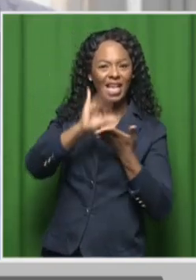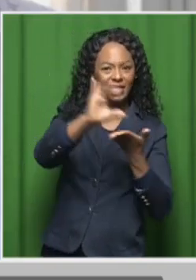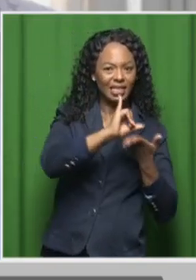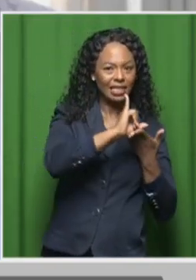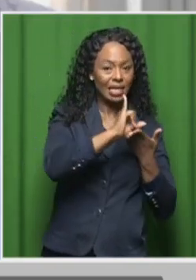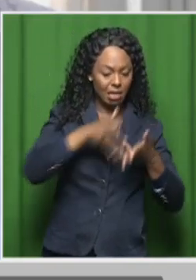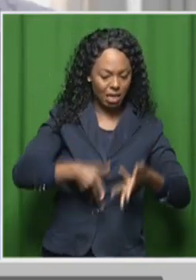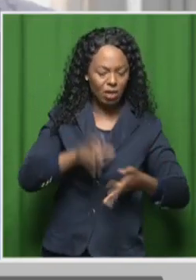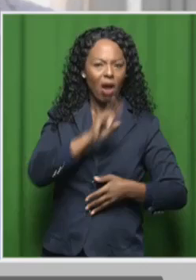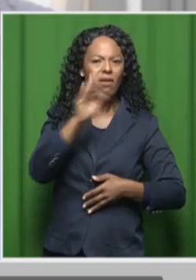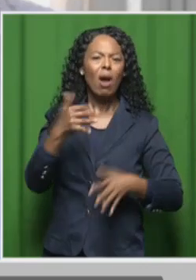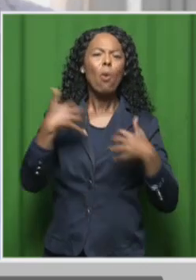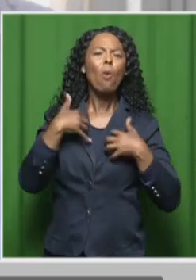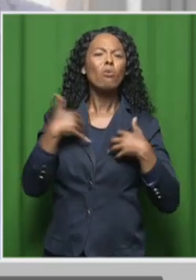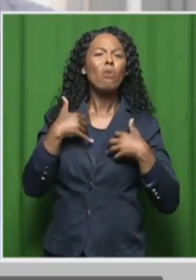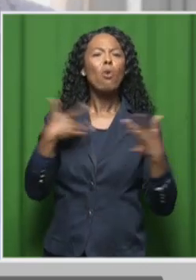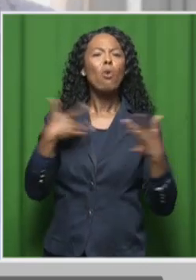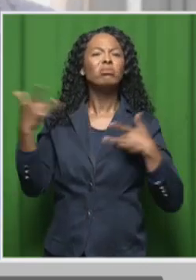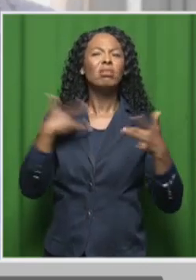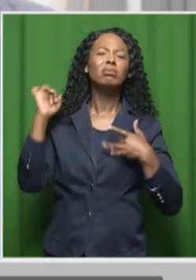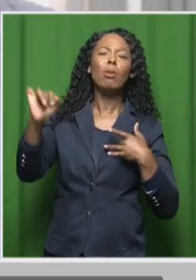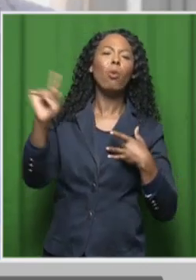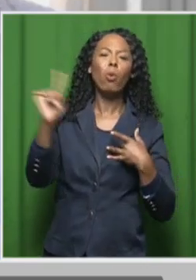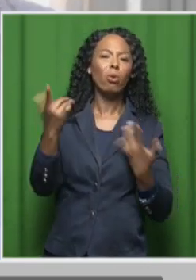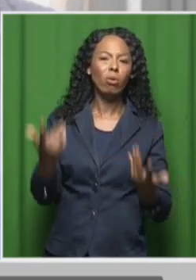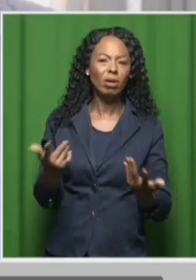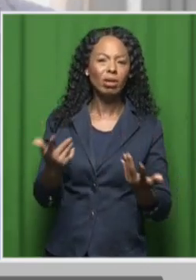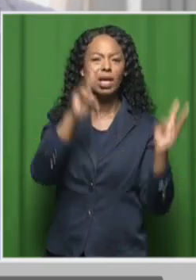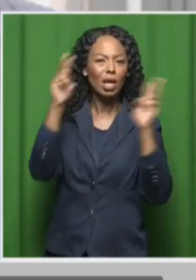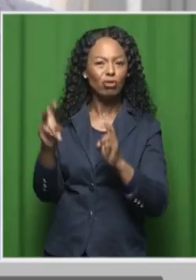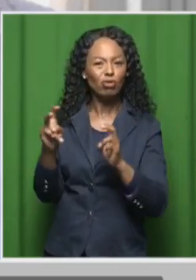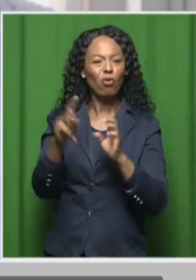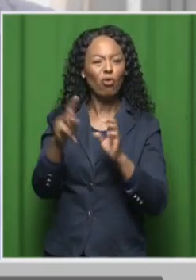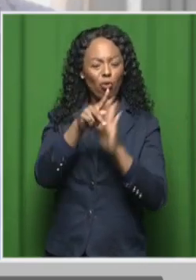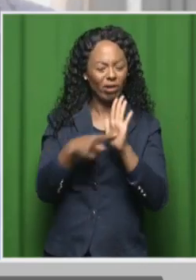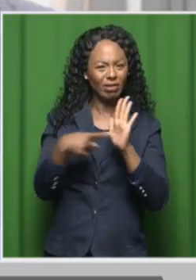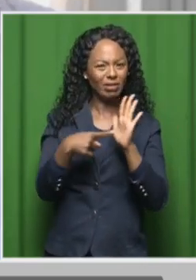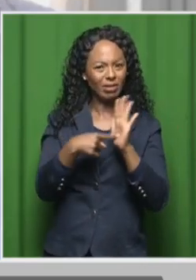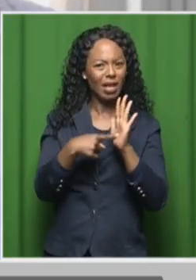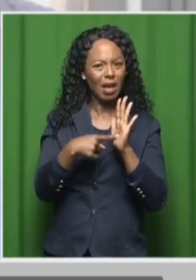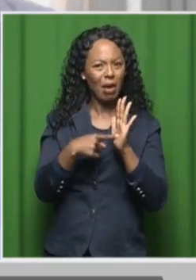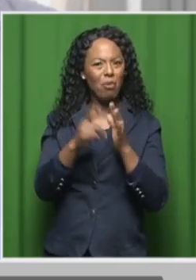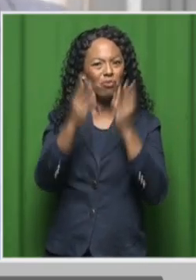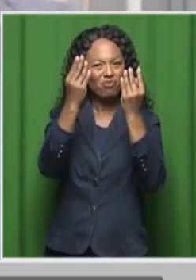we head into the medium-term budget policy statement?